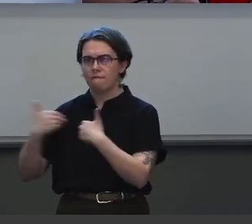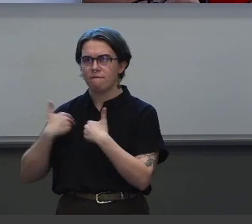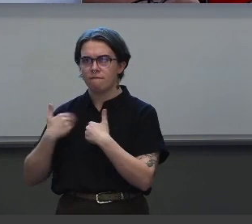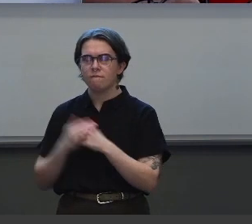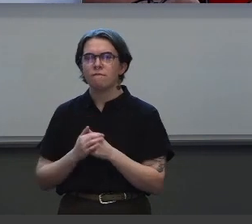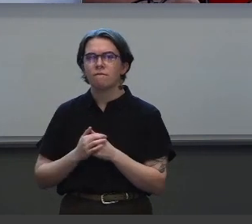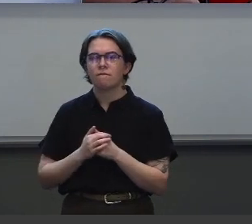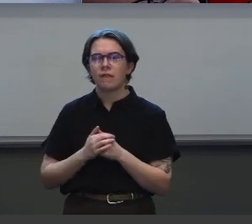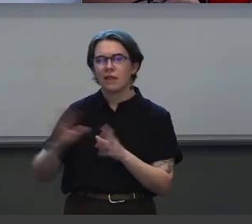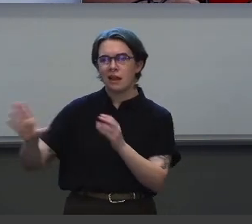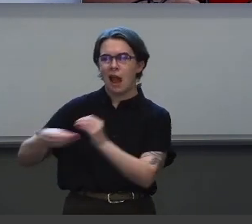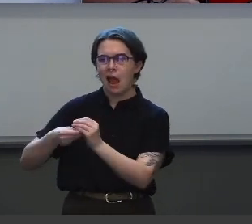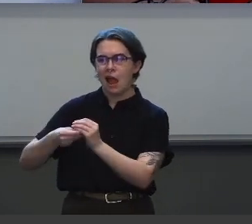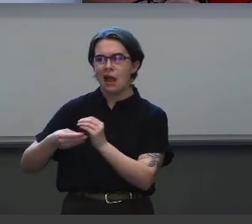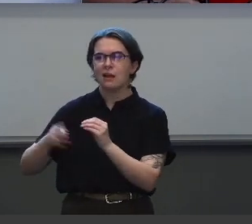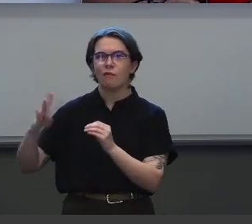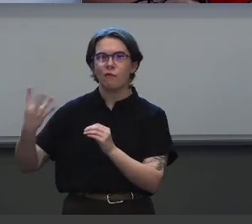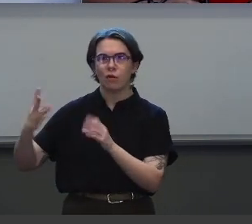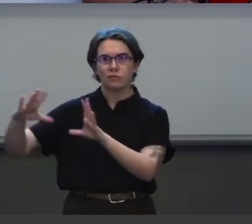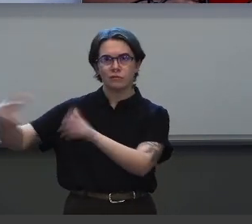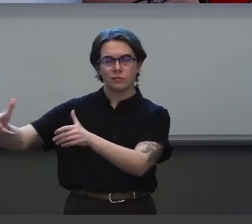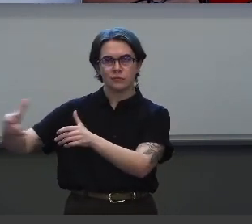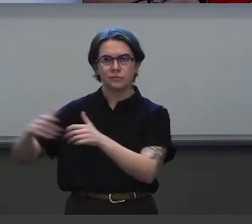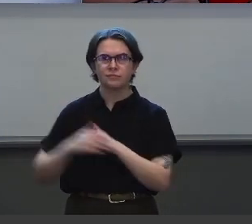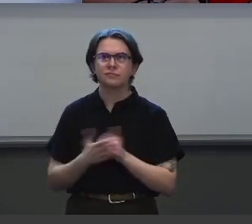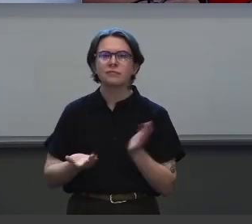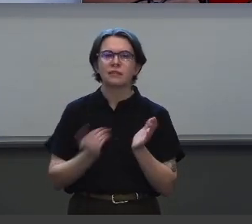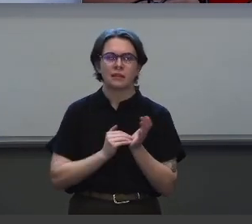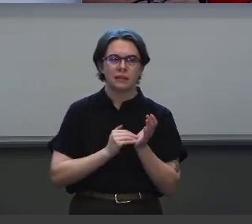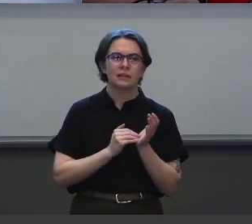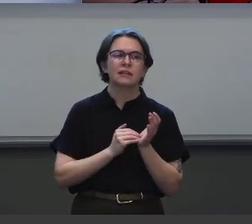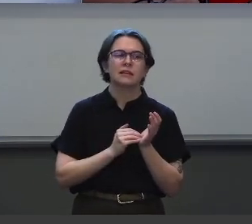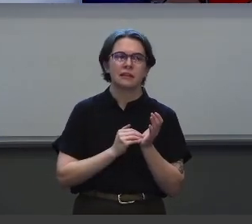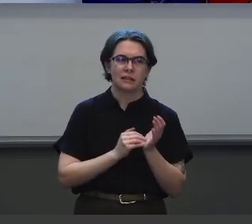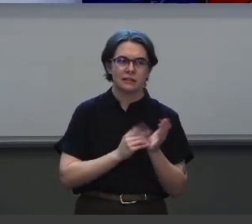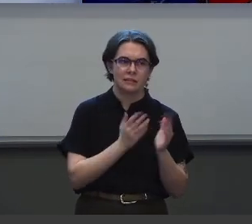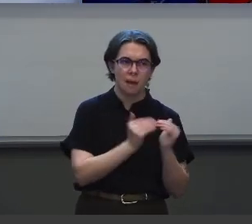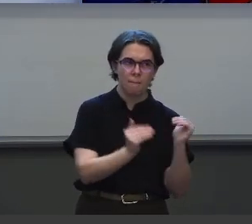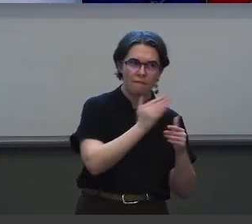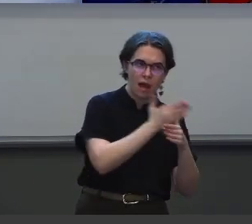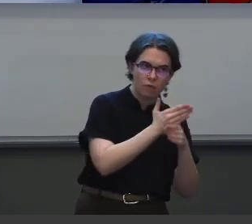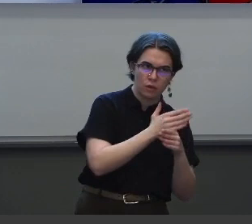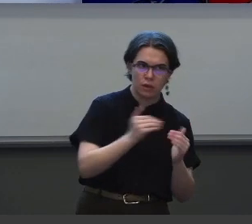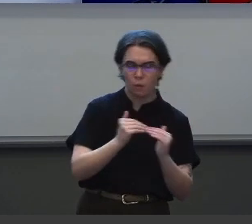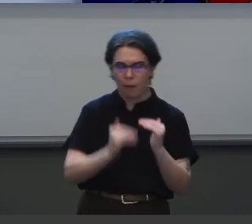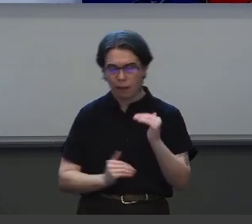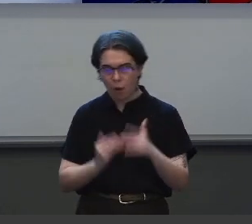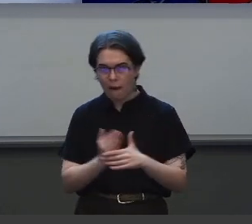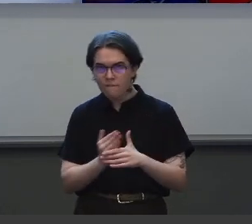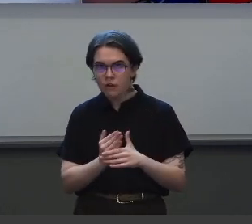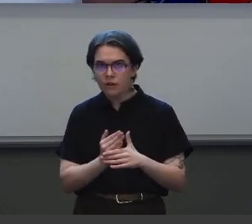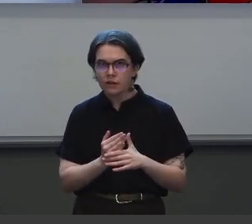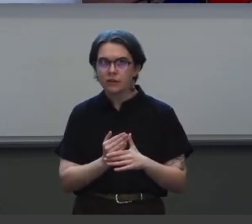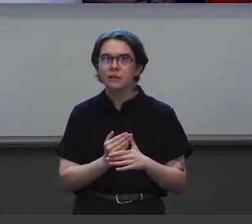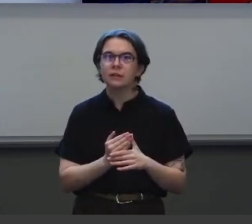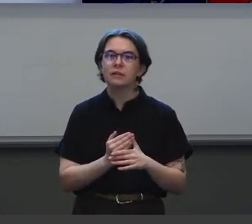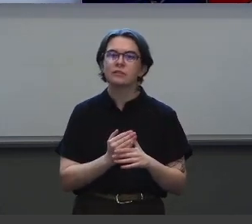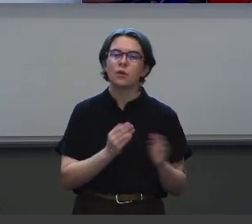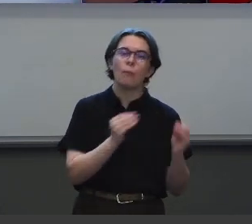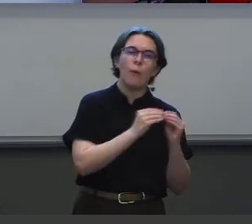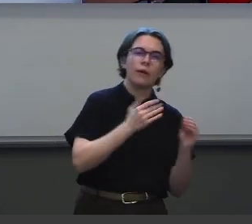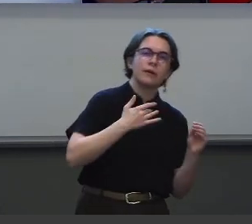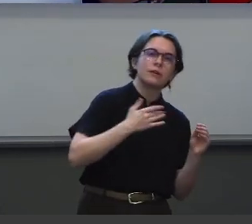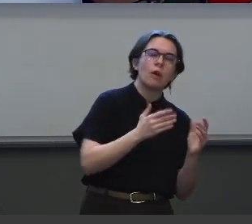When we looked at a 4 subtype solution, again, we ended up with this above average and below average group, but then we had 2